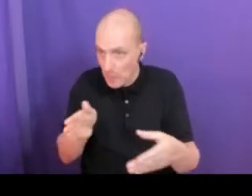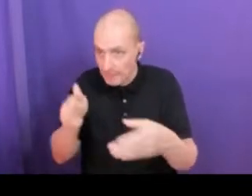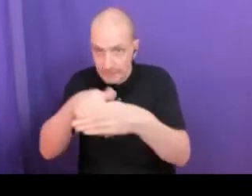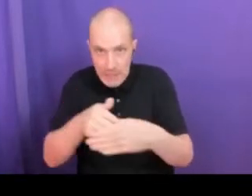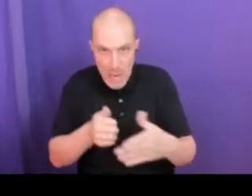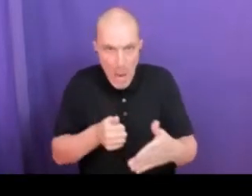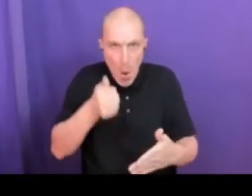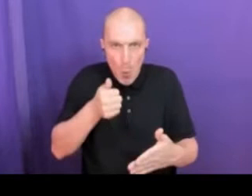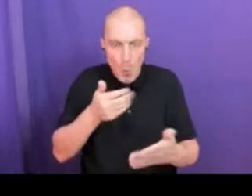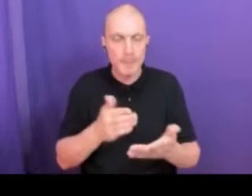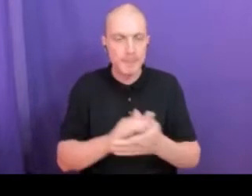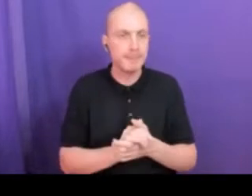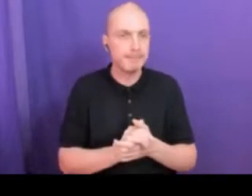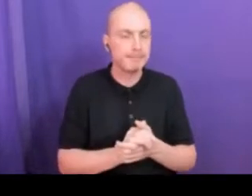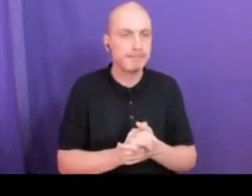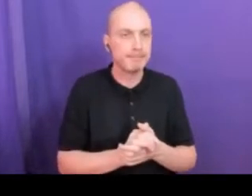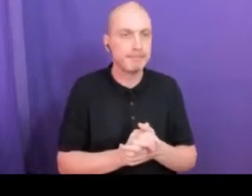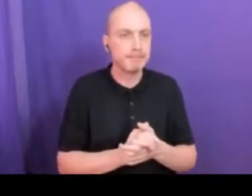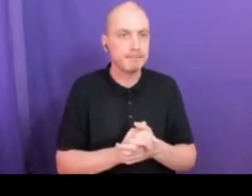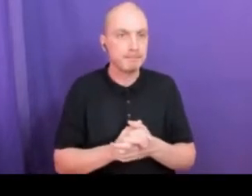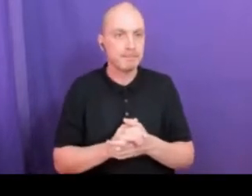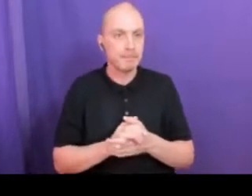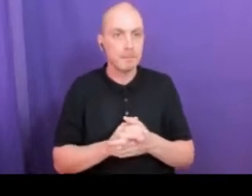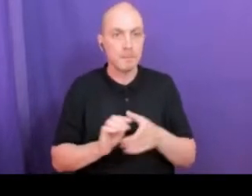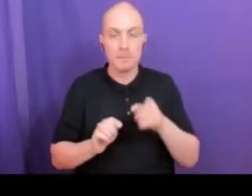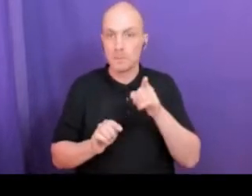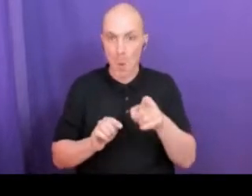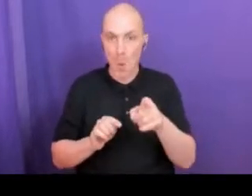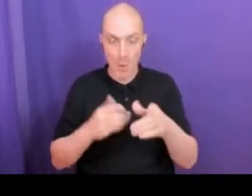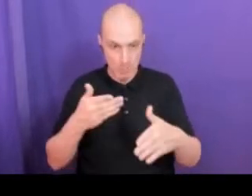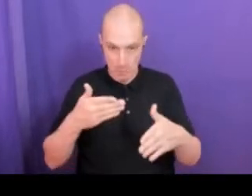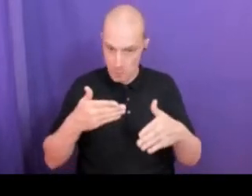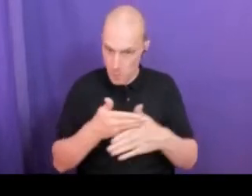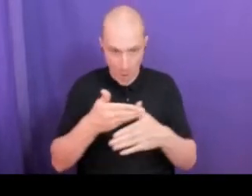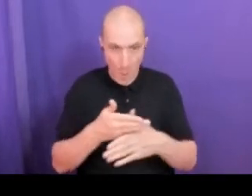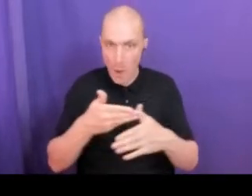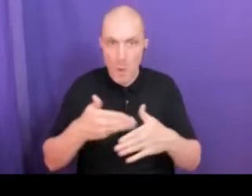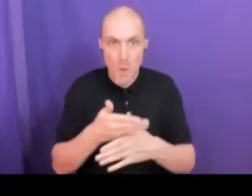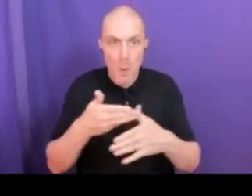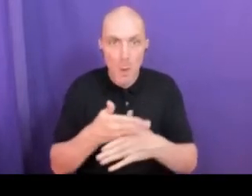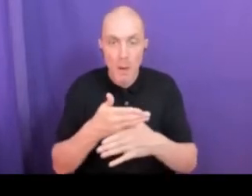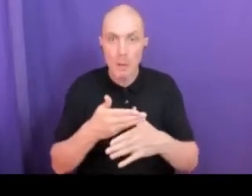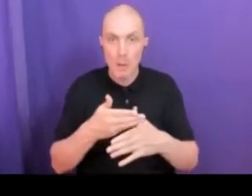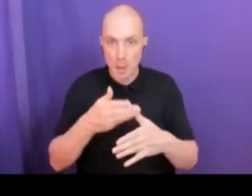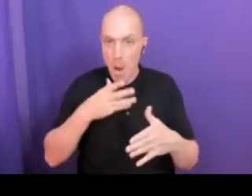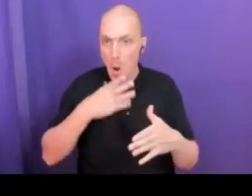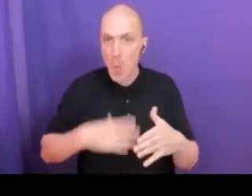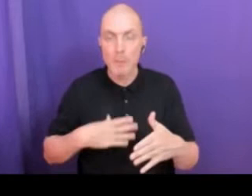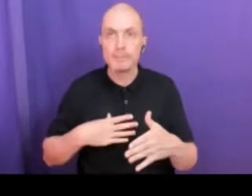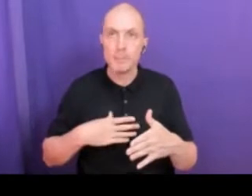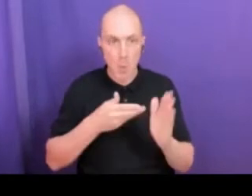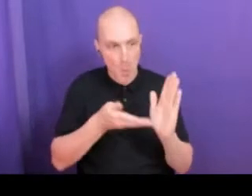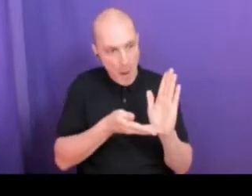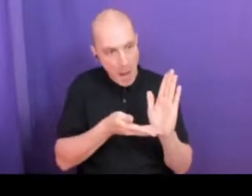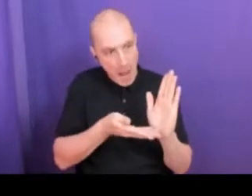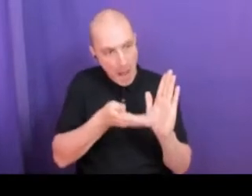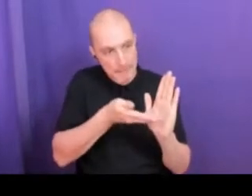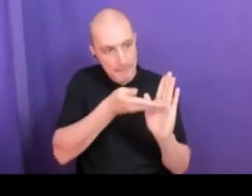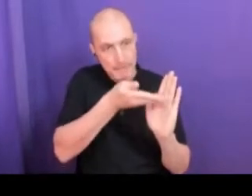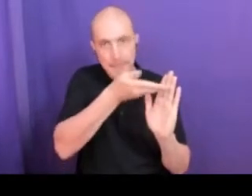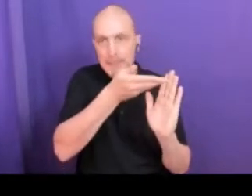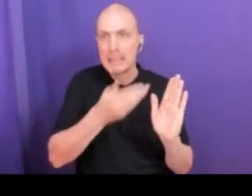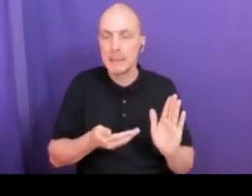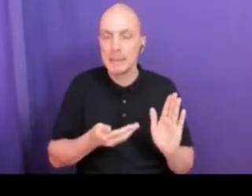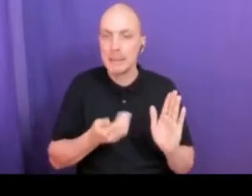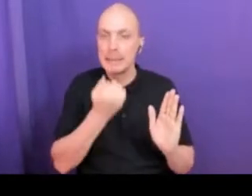So it's really a benchmarking exercise. It's, as I've just said, to kind of bring us all up to date, find out what's going on. What if I walked into a